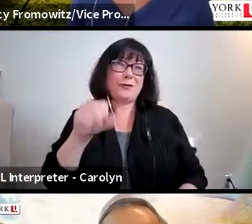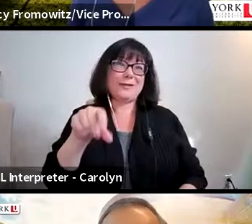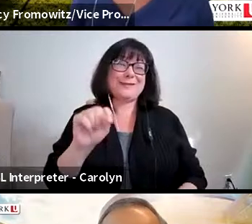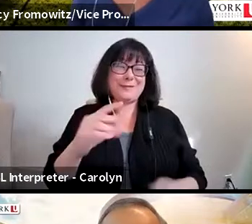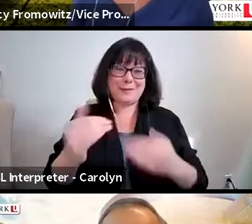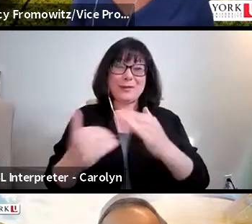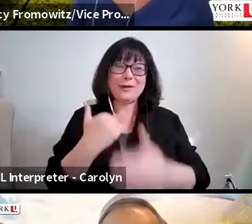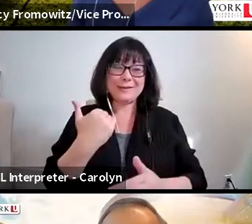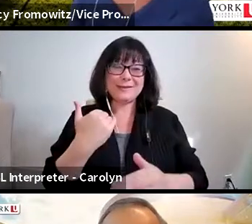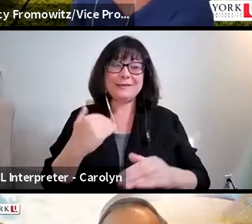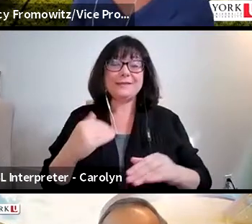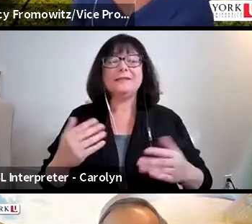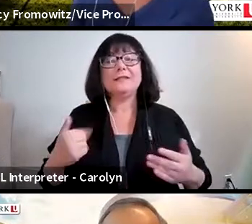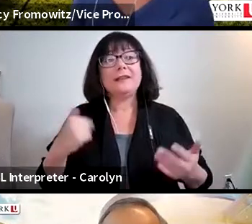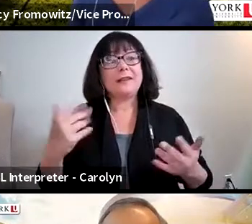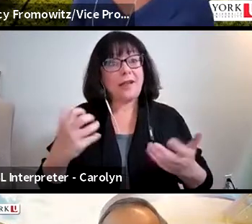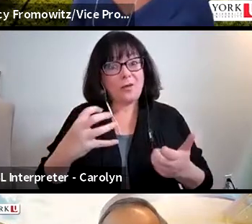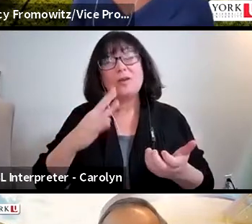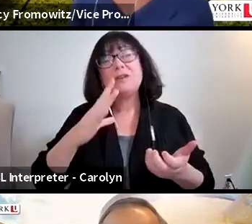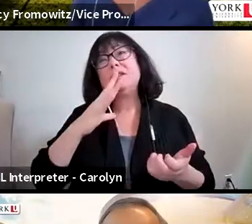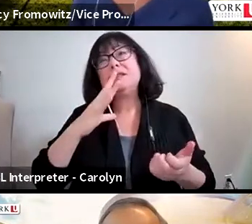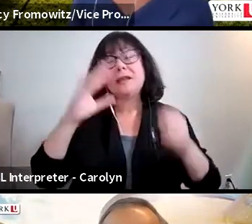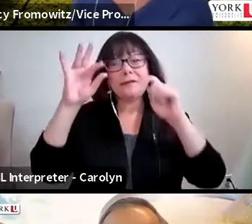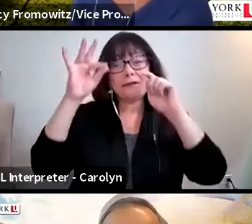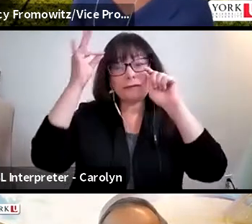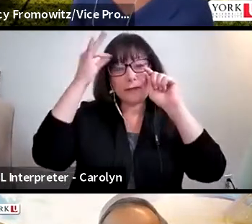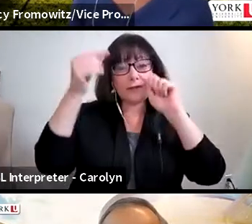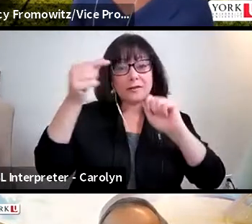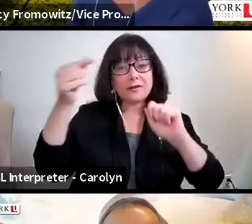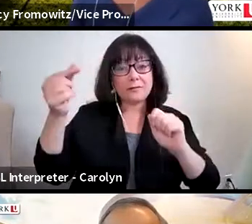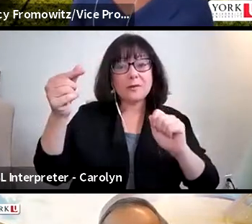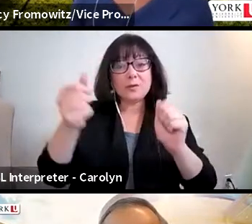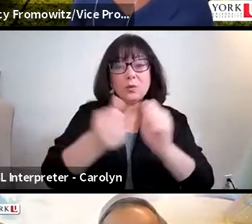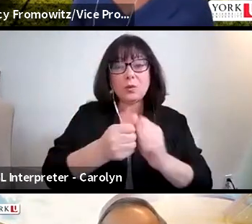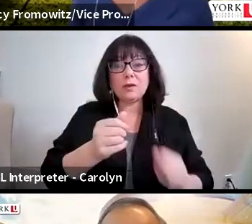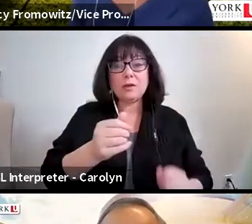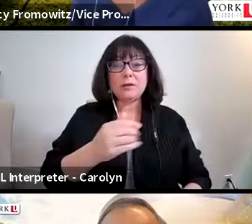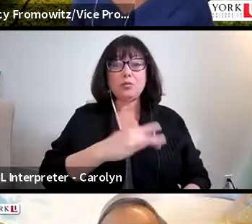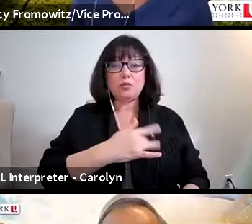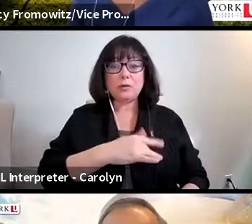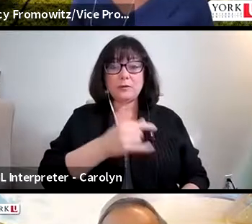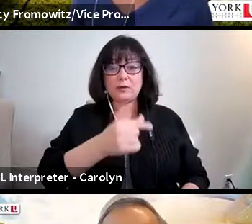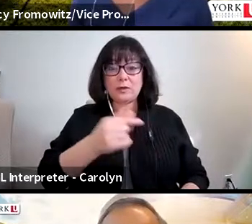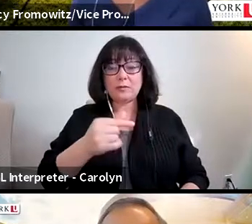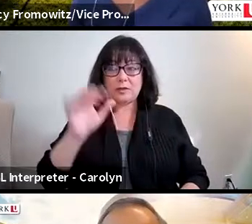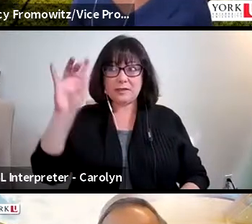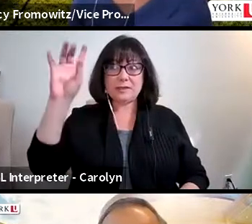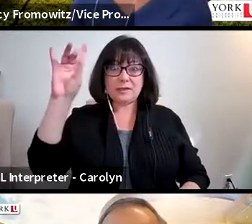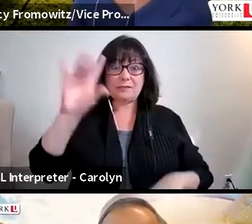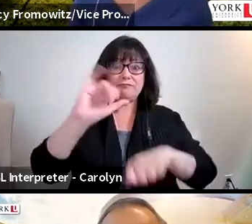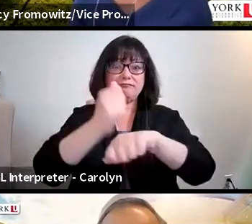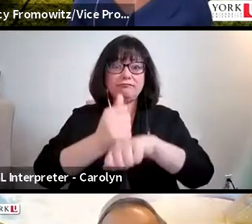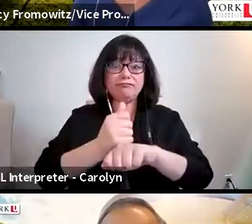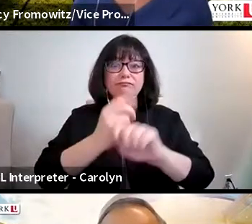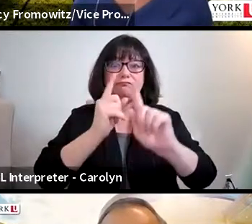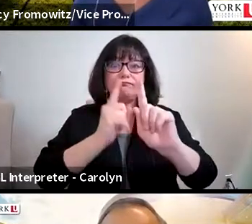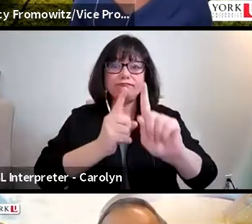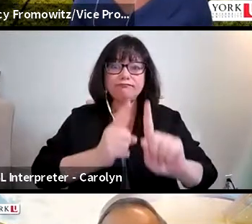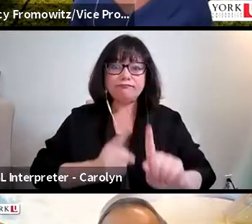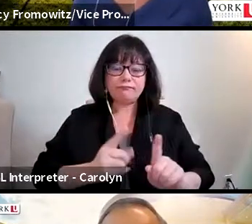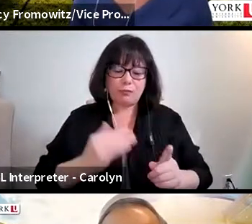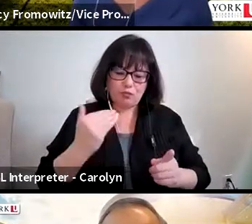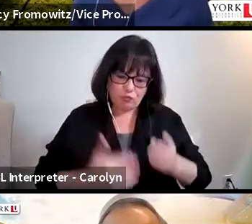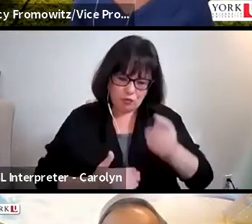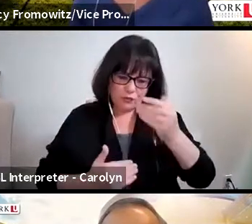federal government, in discussion with the provinces, came up with a very specific process by which each